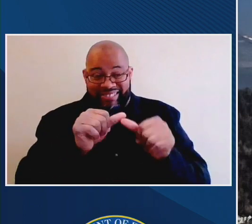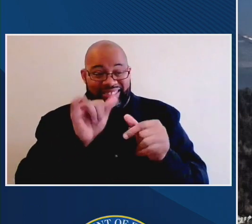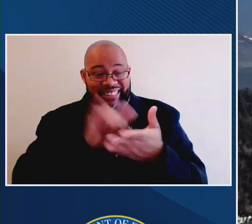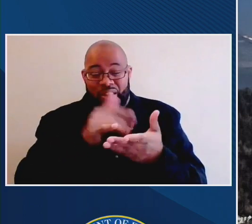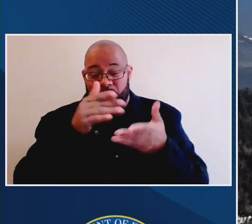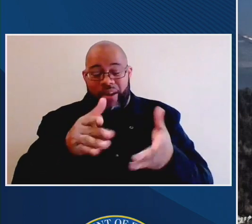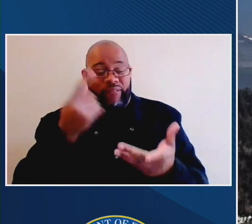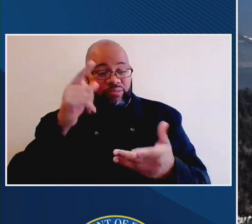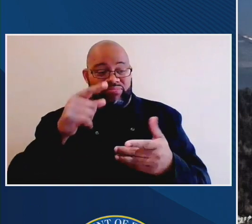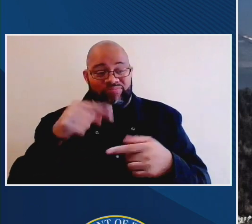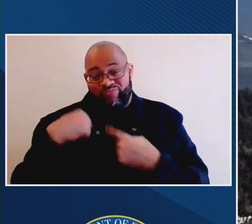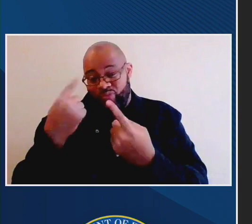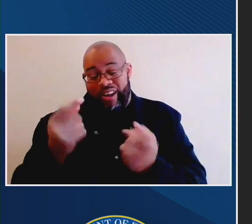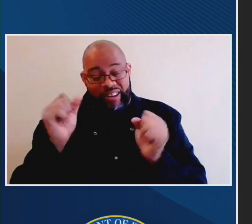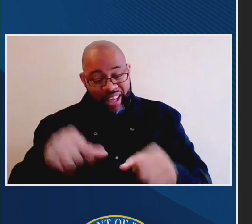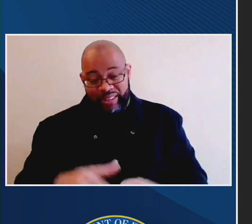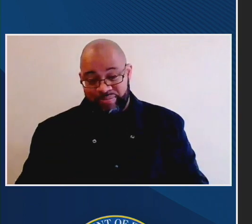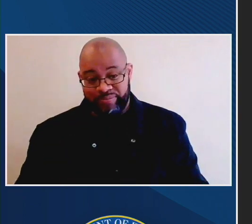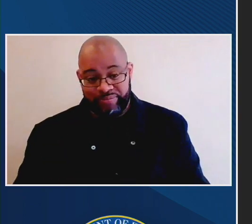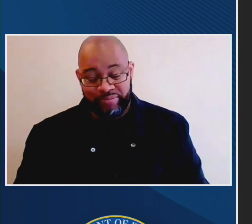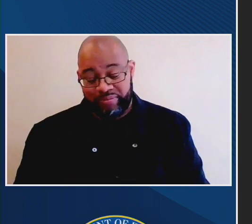summary of what that takes, because